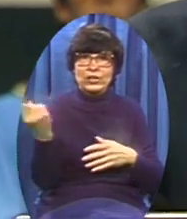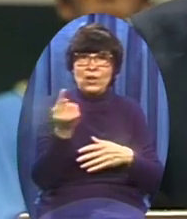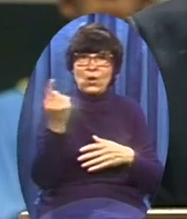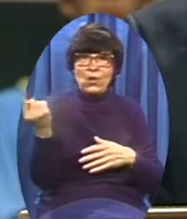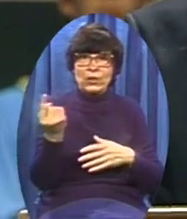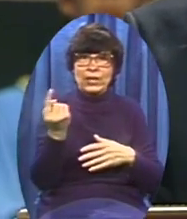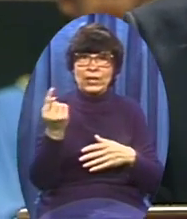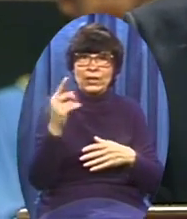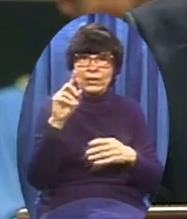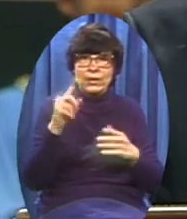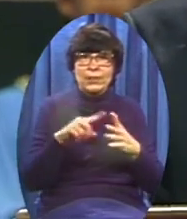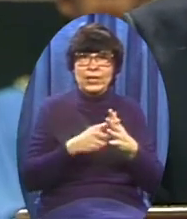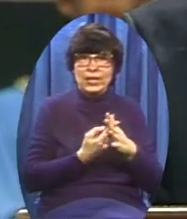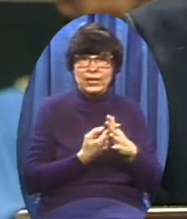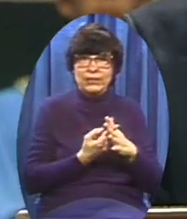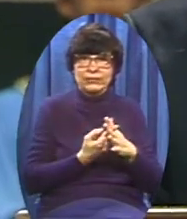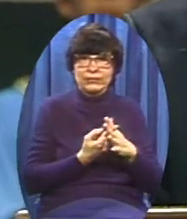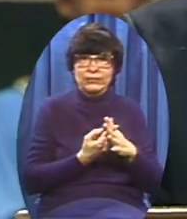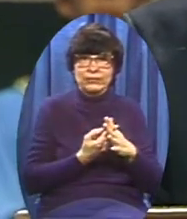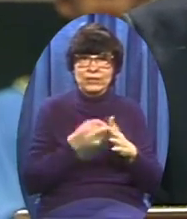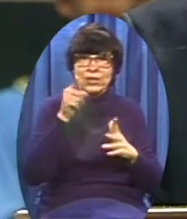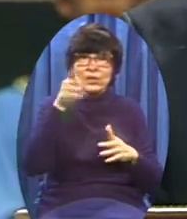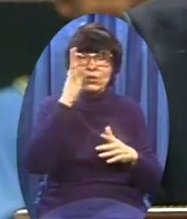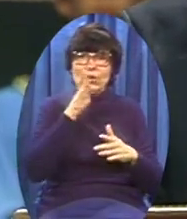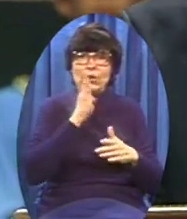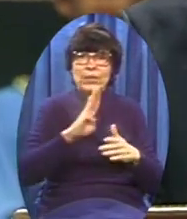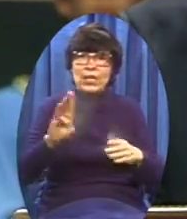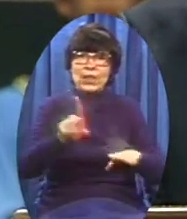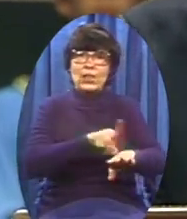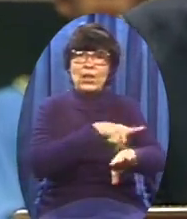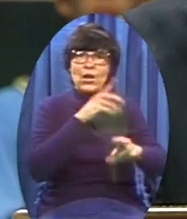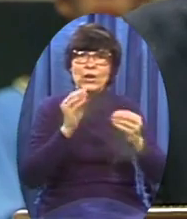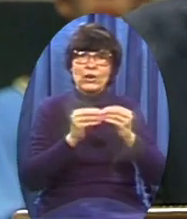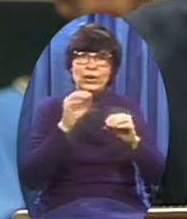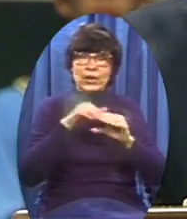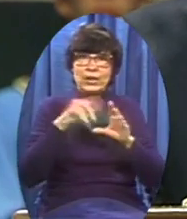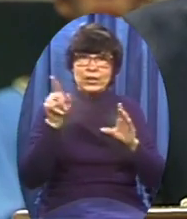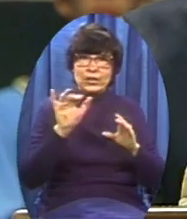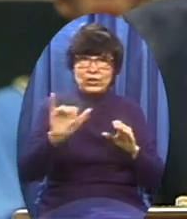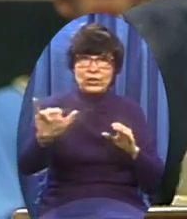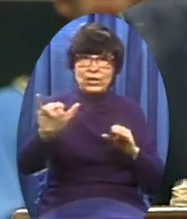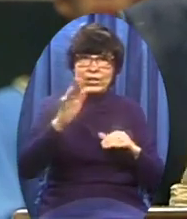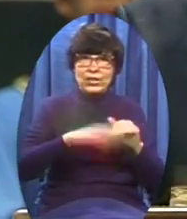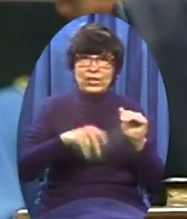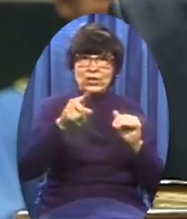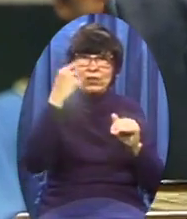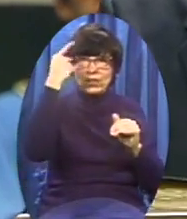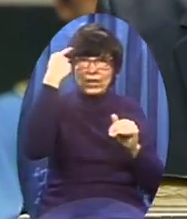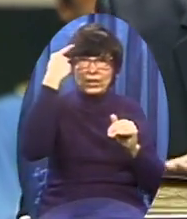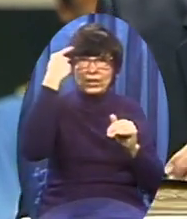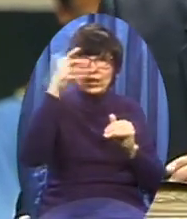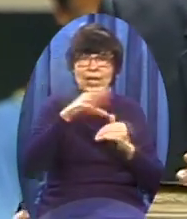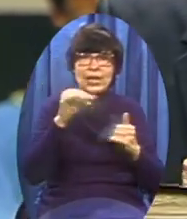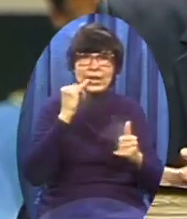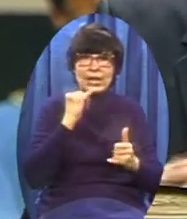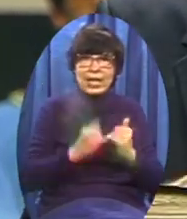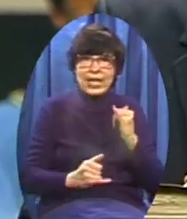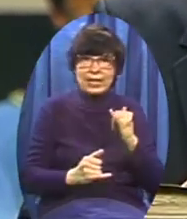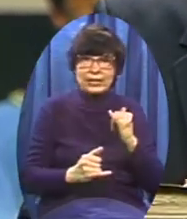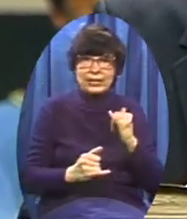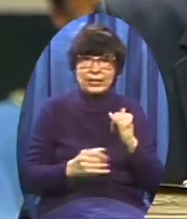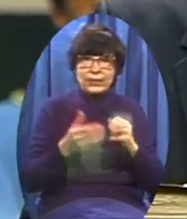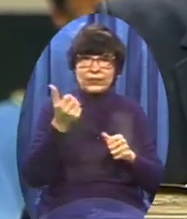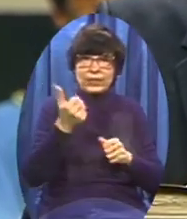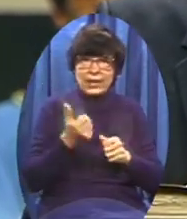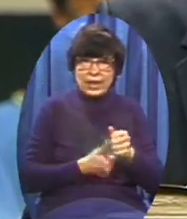eternity than you think. And then last of all, every born-again believer in this house is